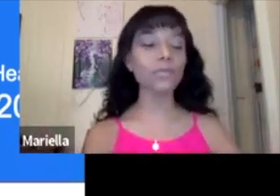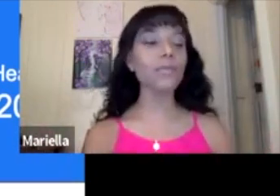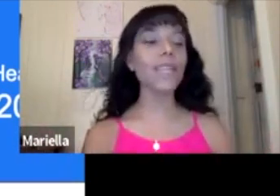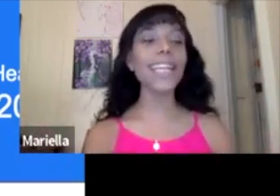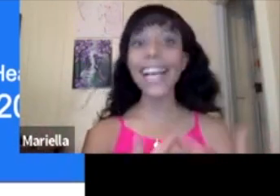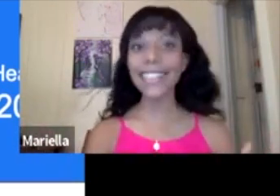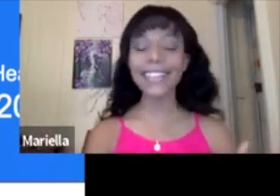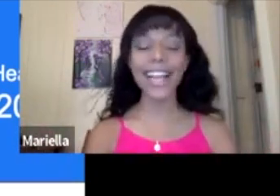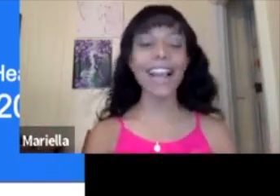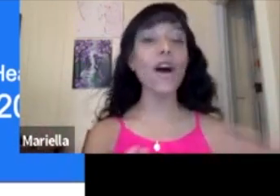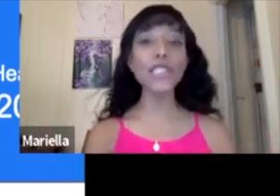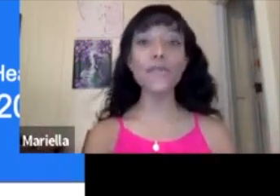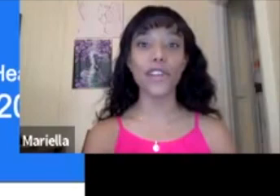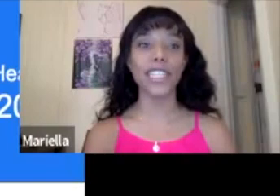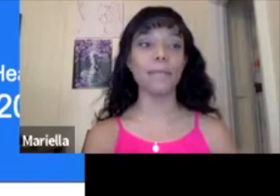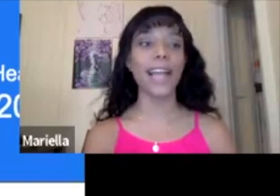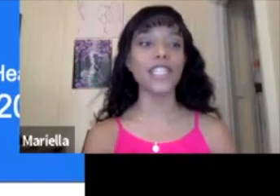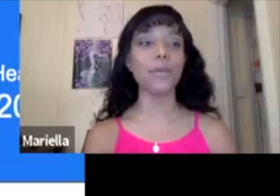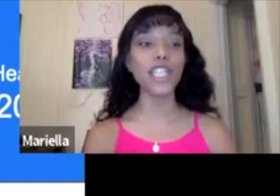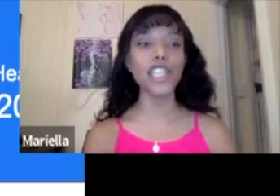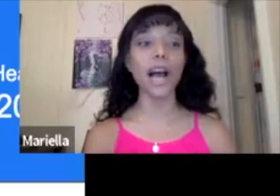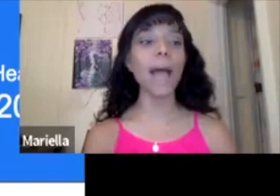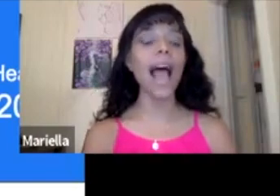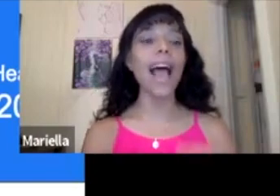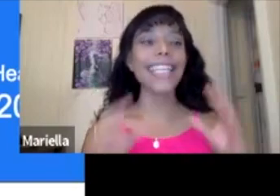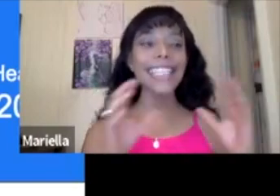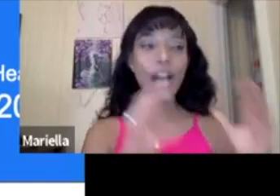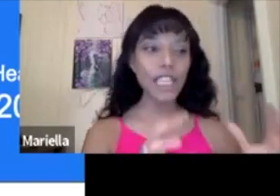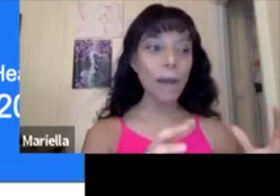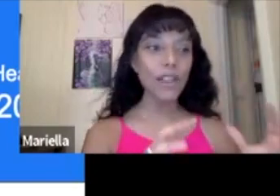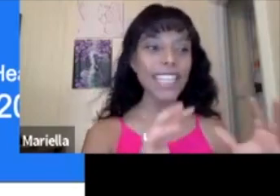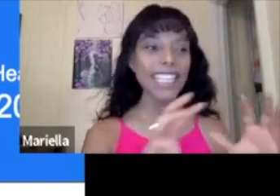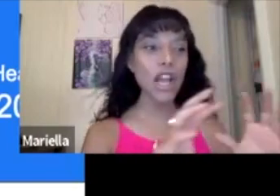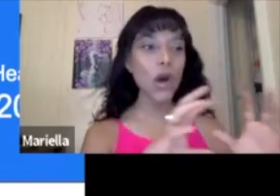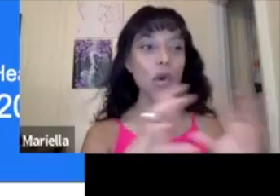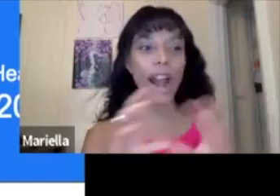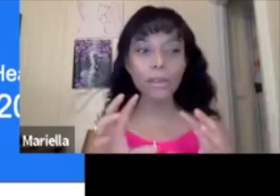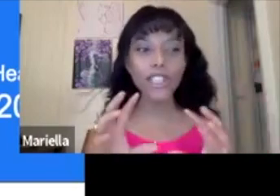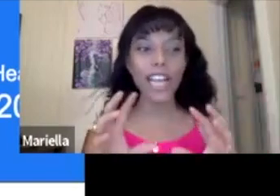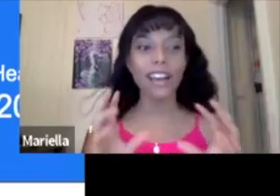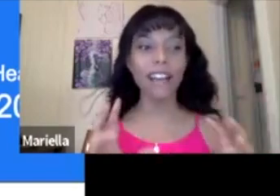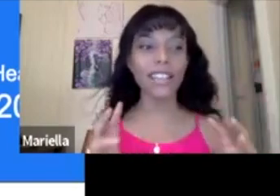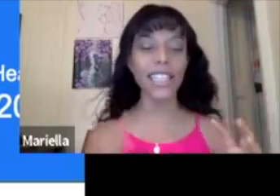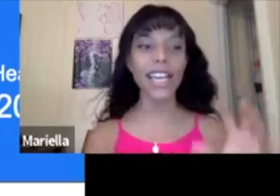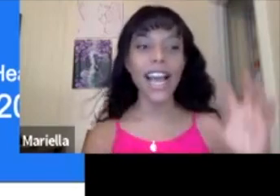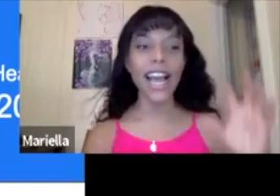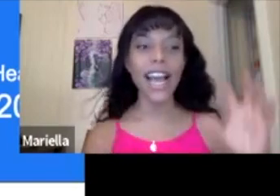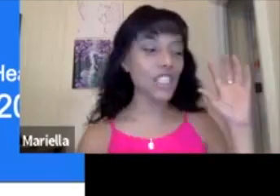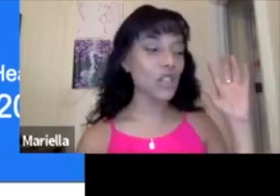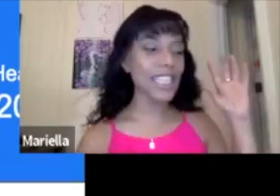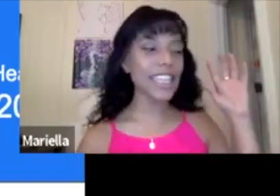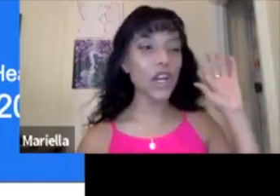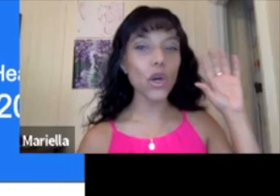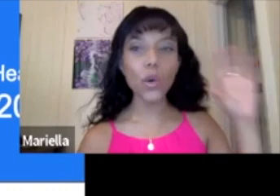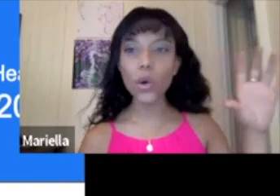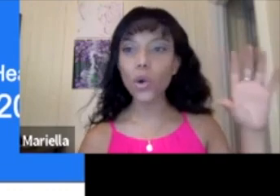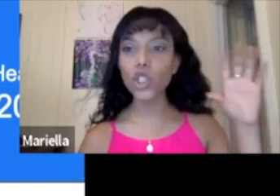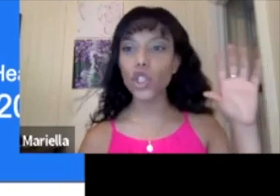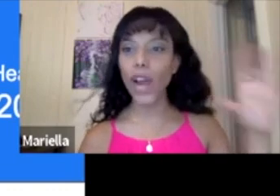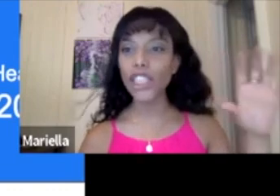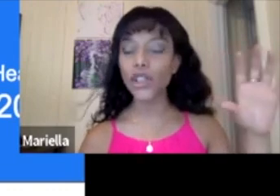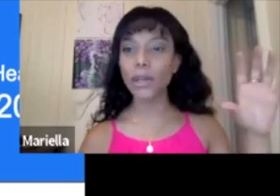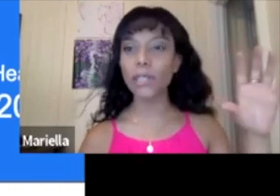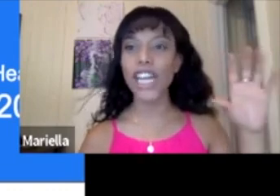Marcos yesterday, also for the Spanish workshop, and he talked about this incredible technology that's using the